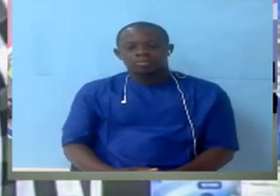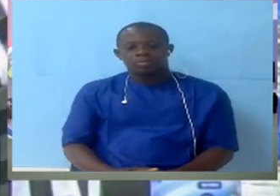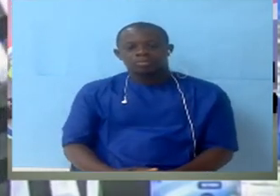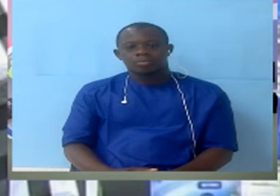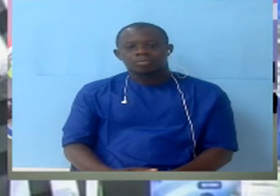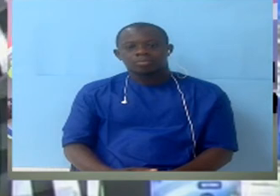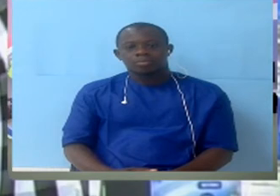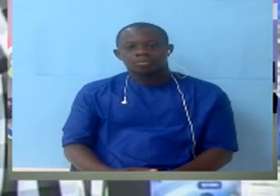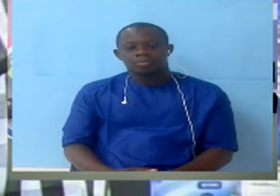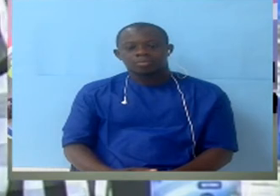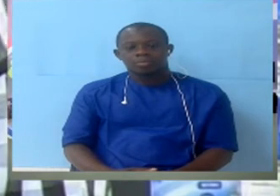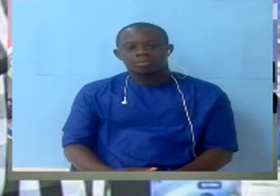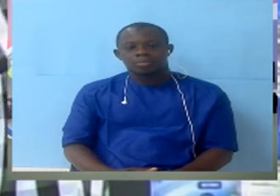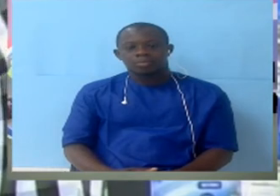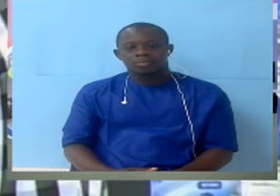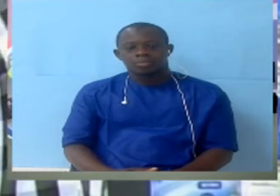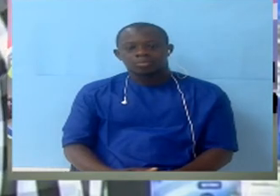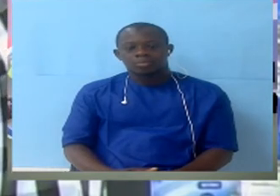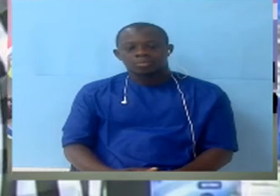of